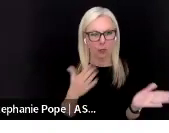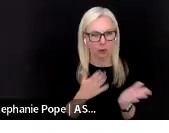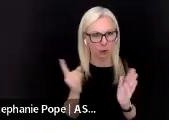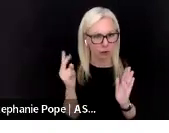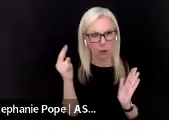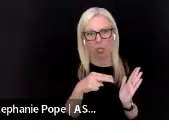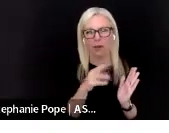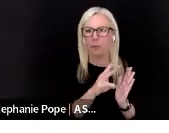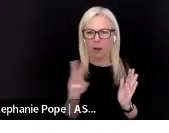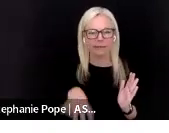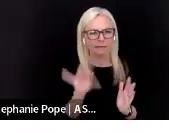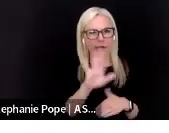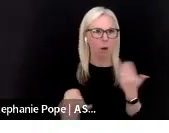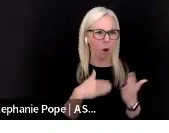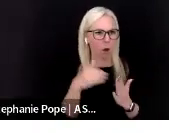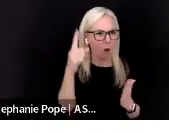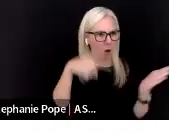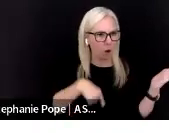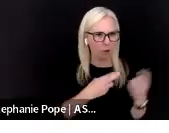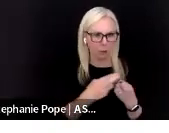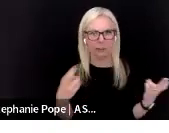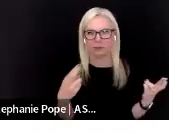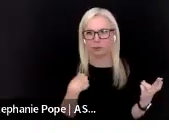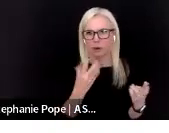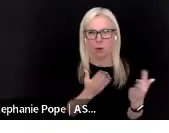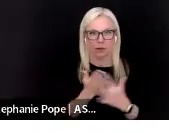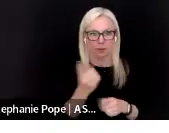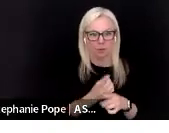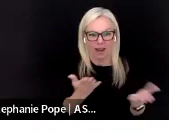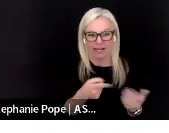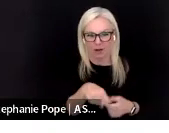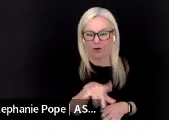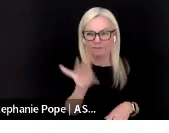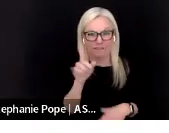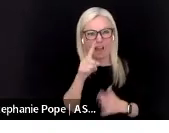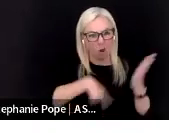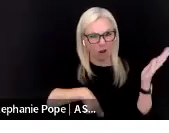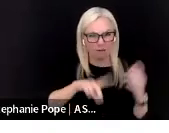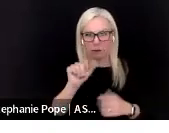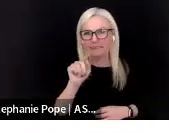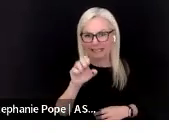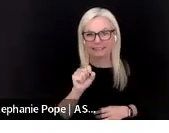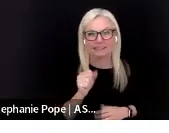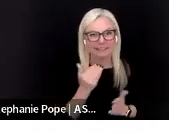website and find all of the resources that we are going through right here, and you can find those dates.